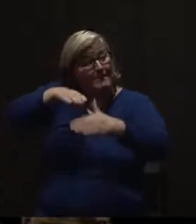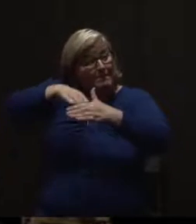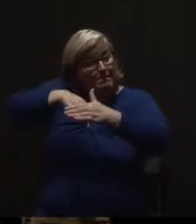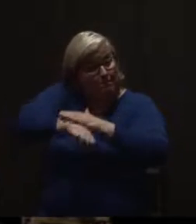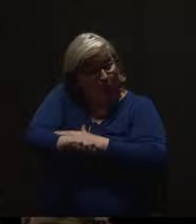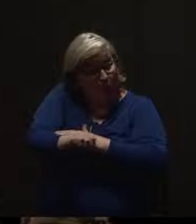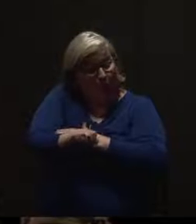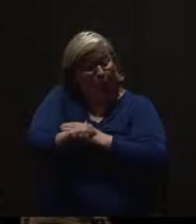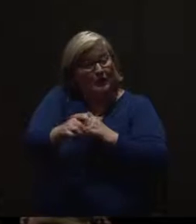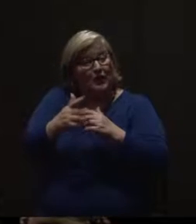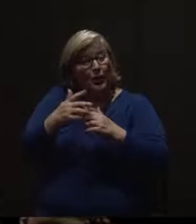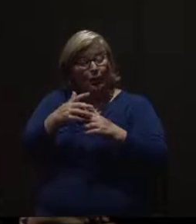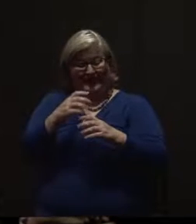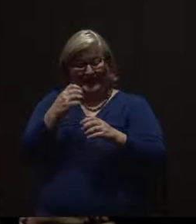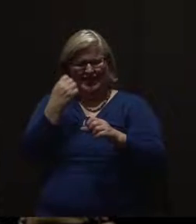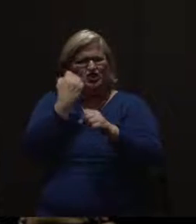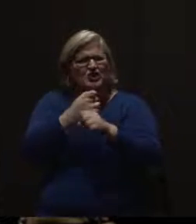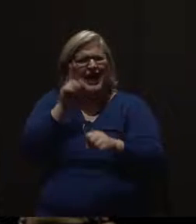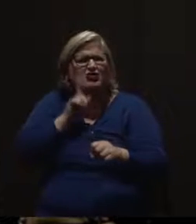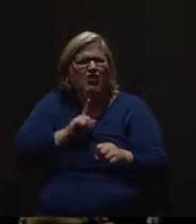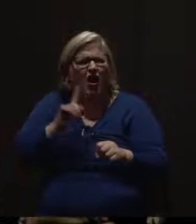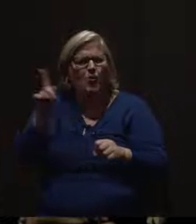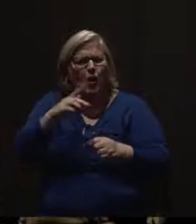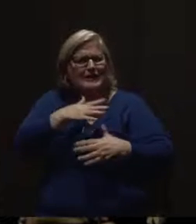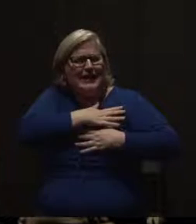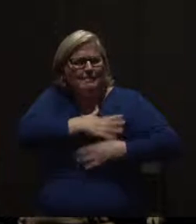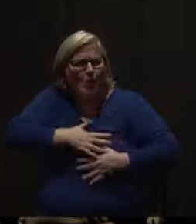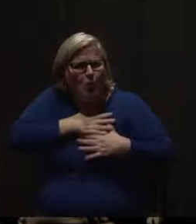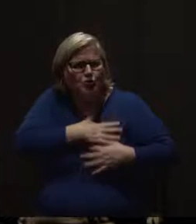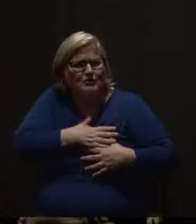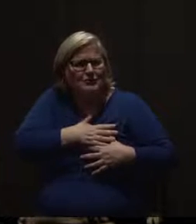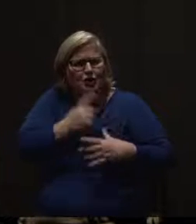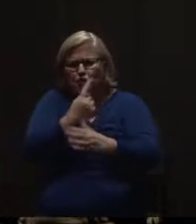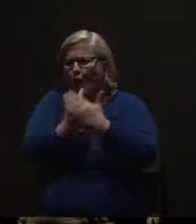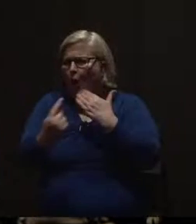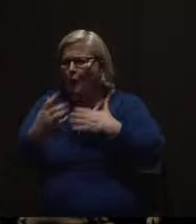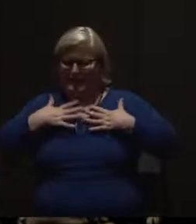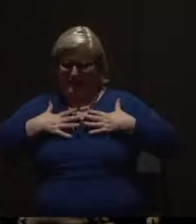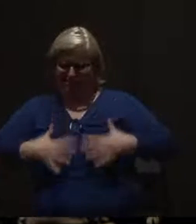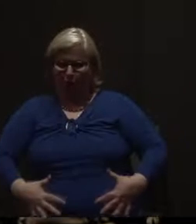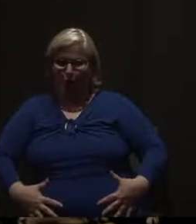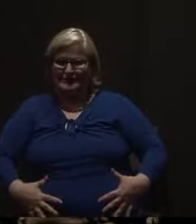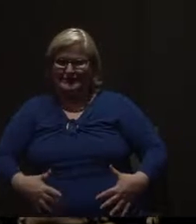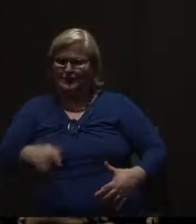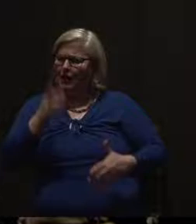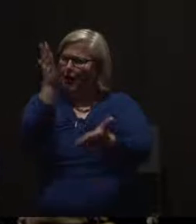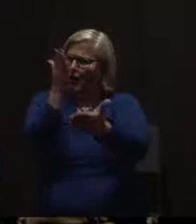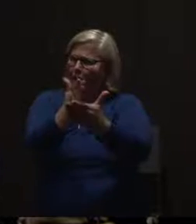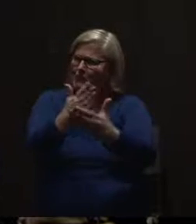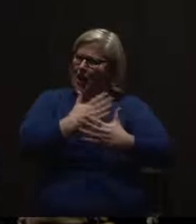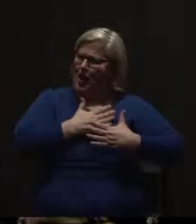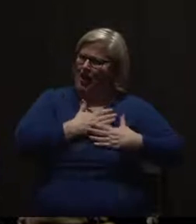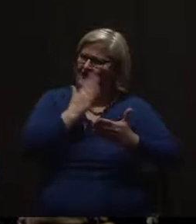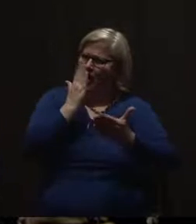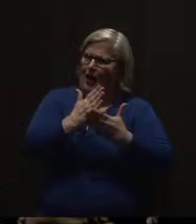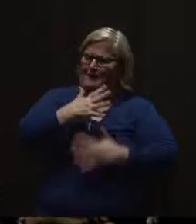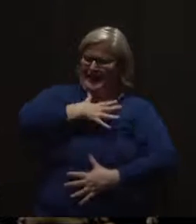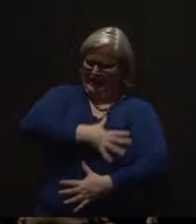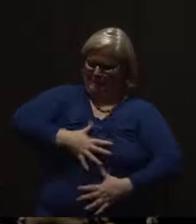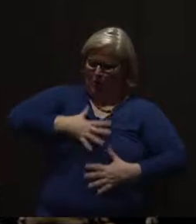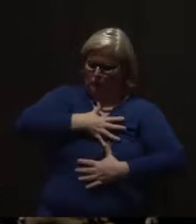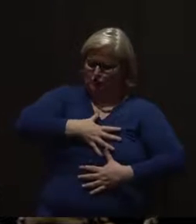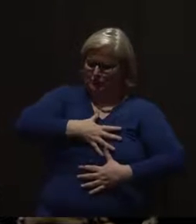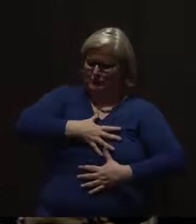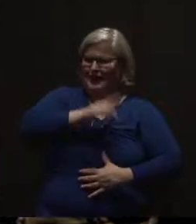gender bodies, we gender emotions as well. Is love an emotion? Good question. Let's talk about that